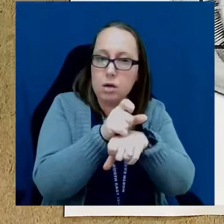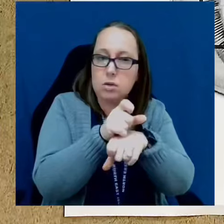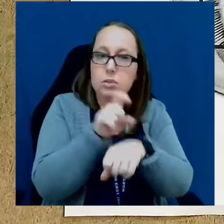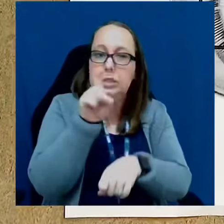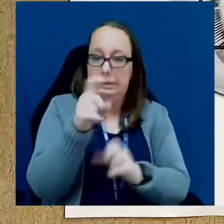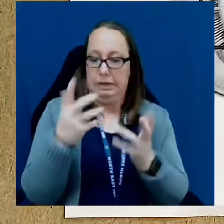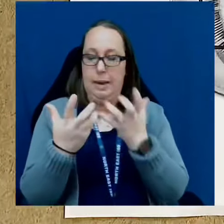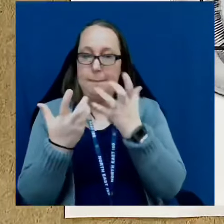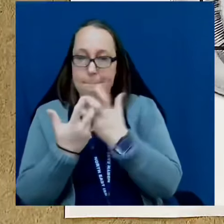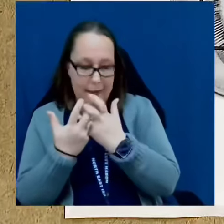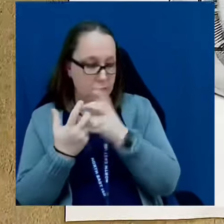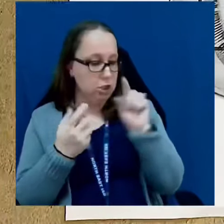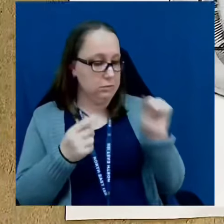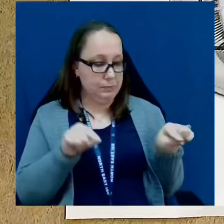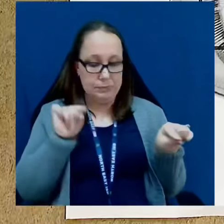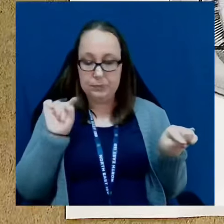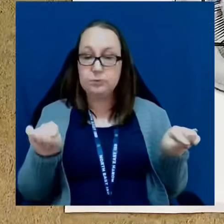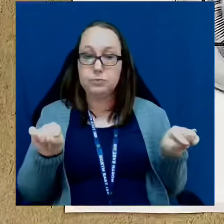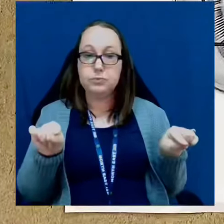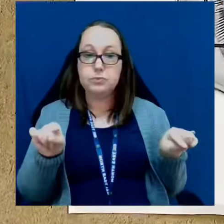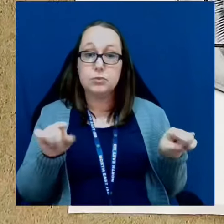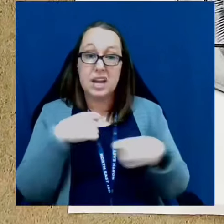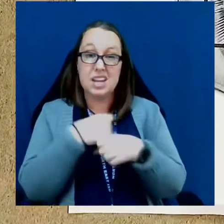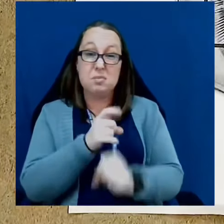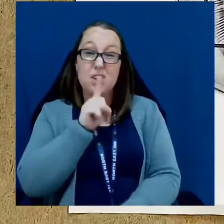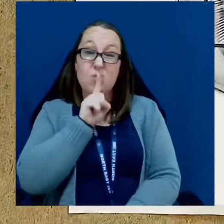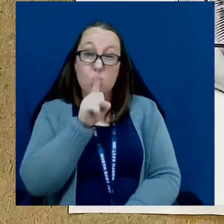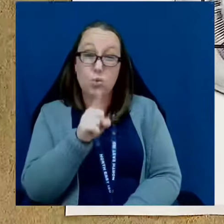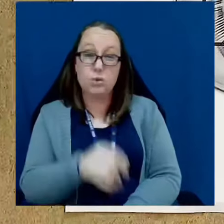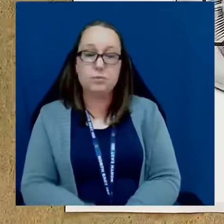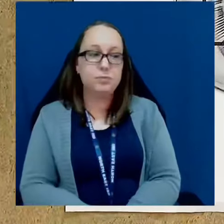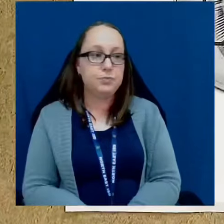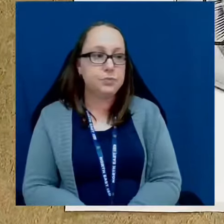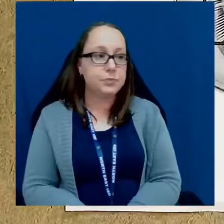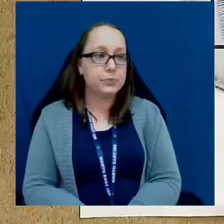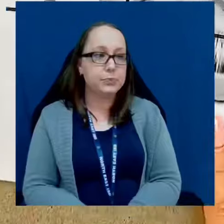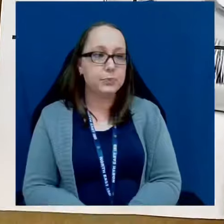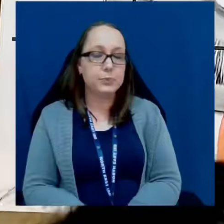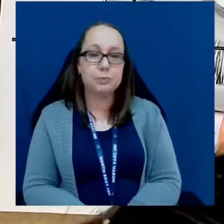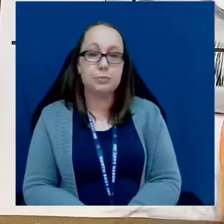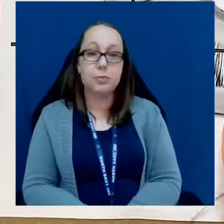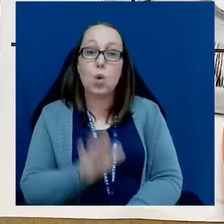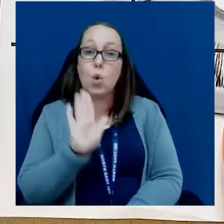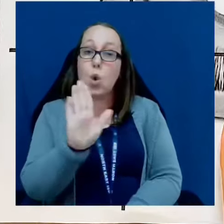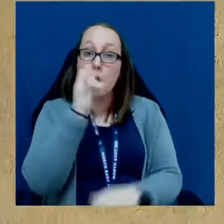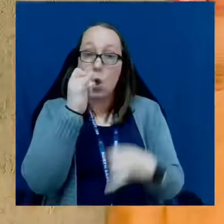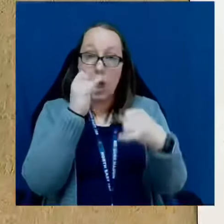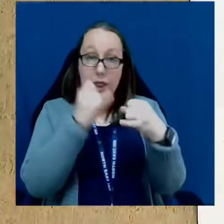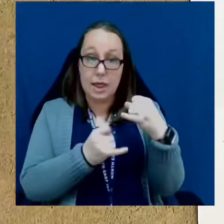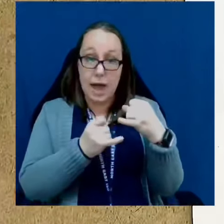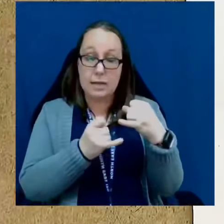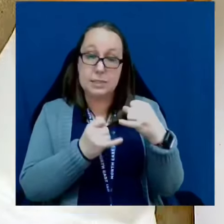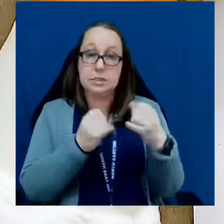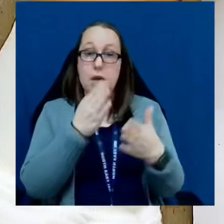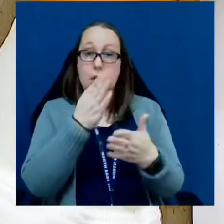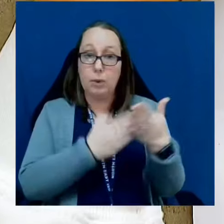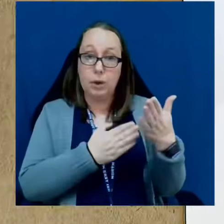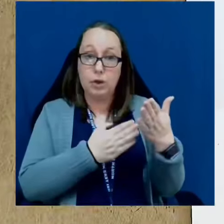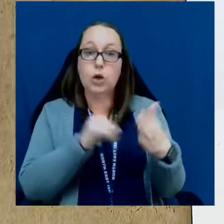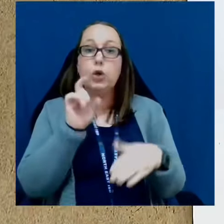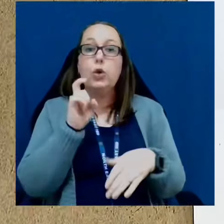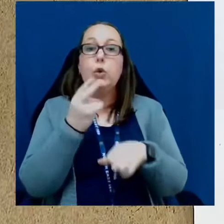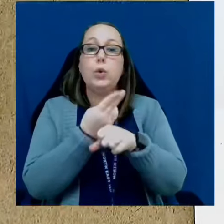photo to your image, the better and the more realistic this drawing will look in the end. Your last step should be taking your eraser and